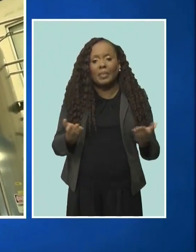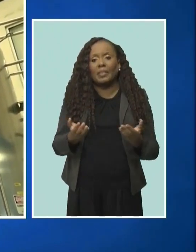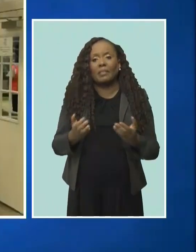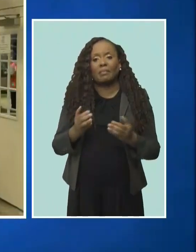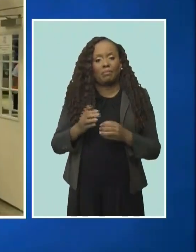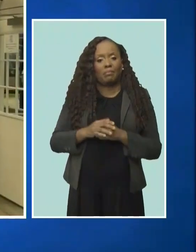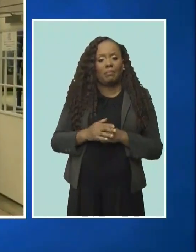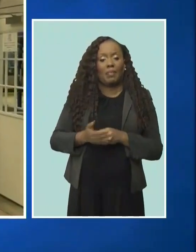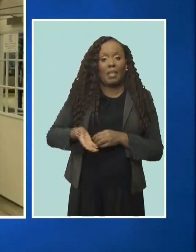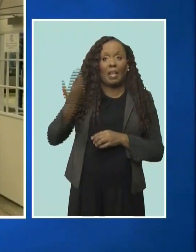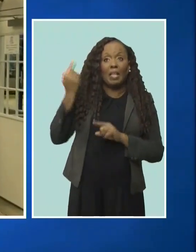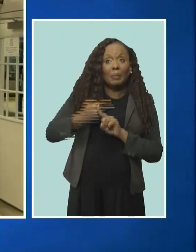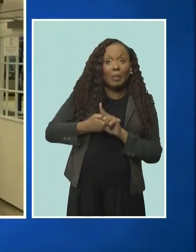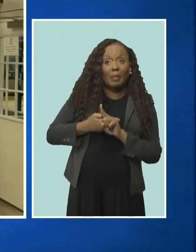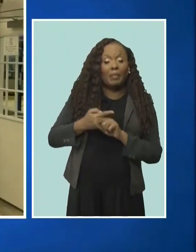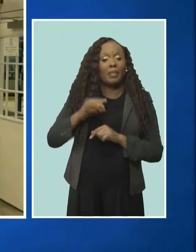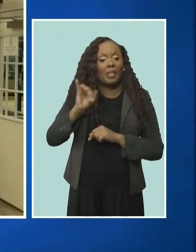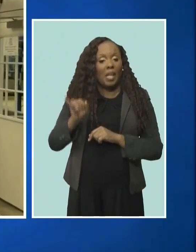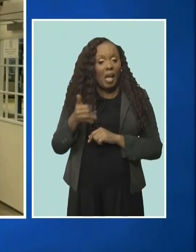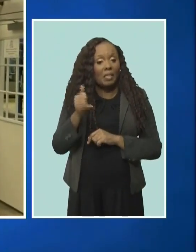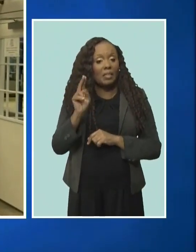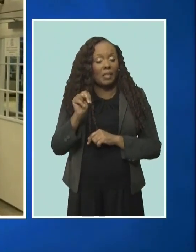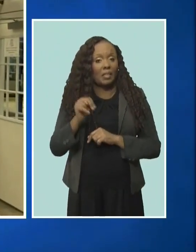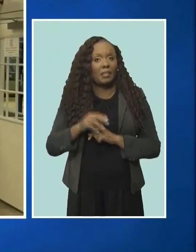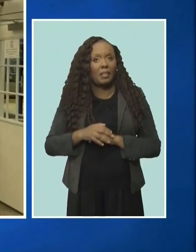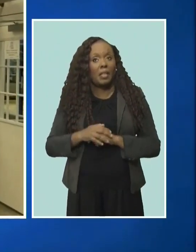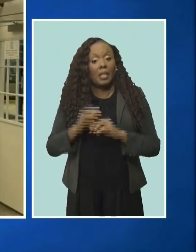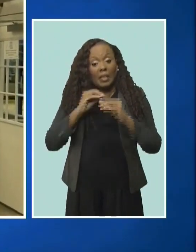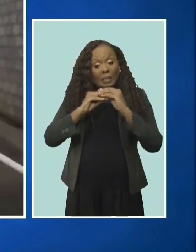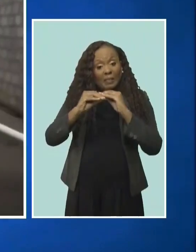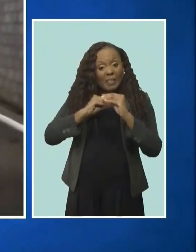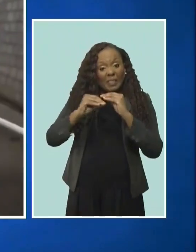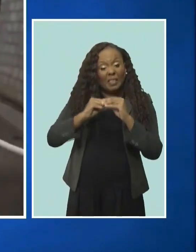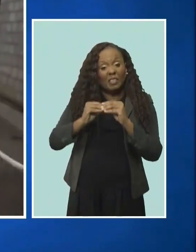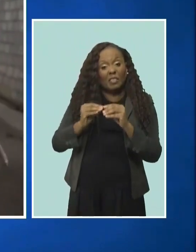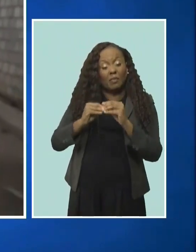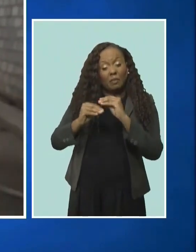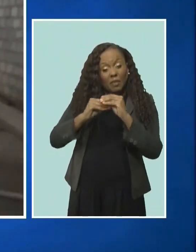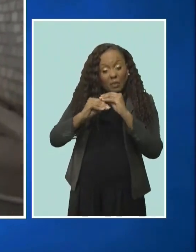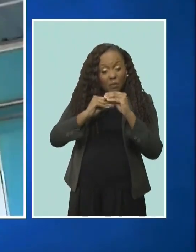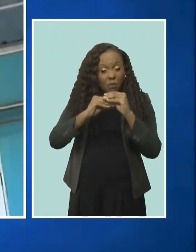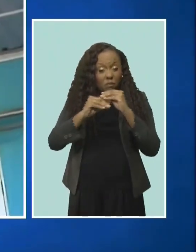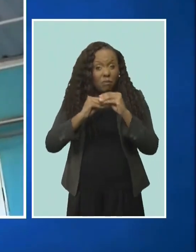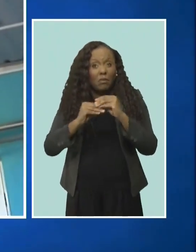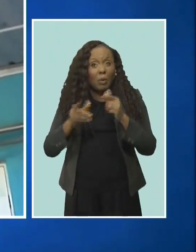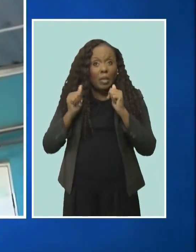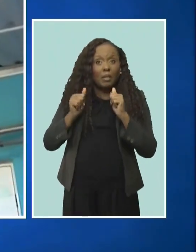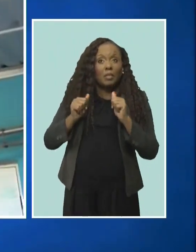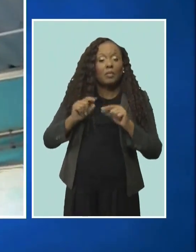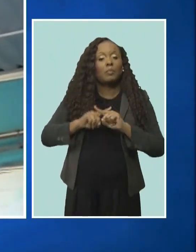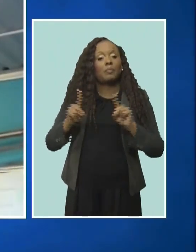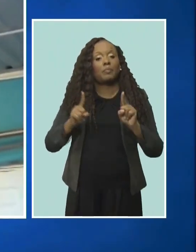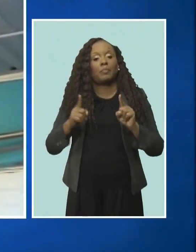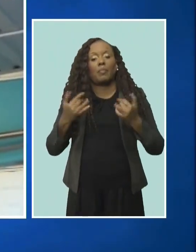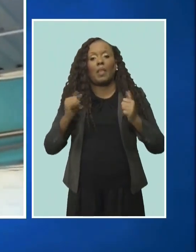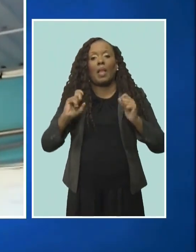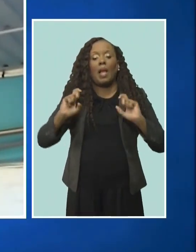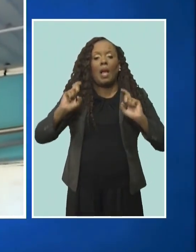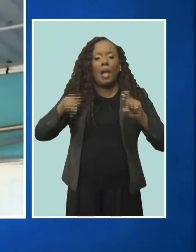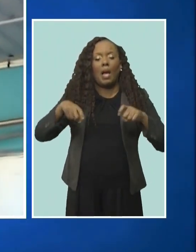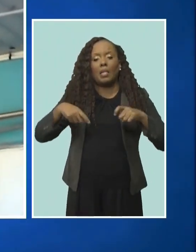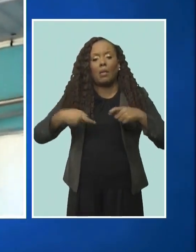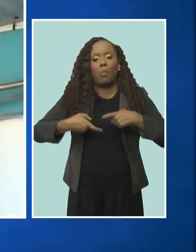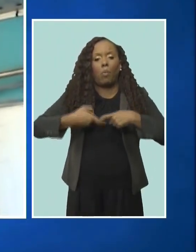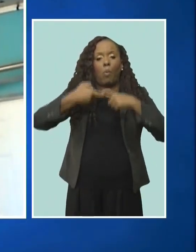January. And even though the repairs were applied quickly, milk processed during that time had to be placed in an extended hold for